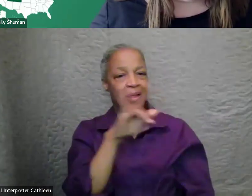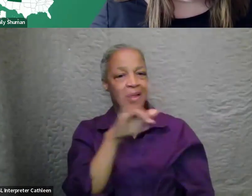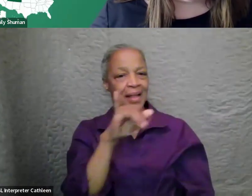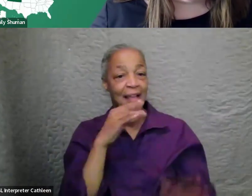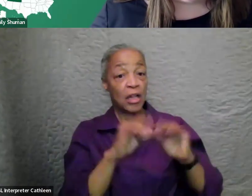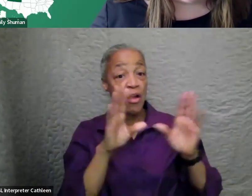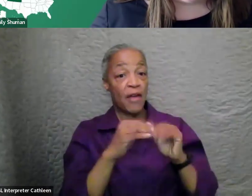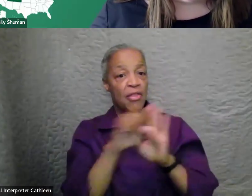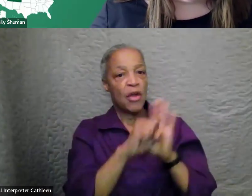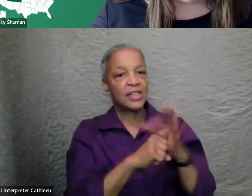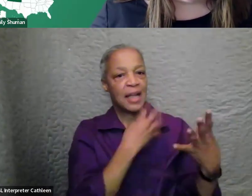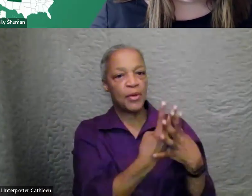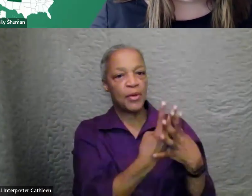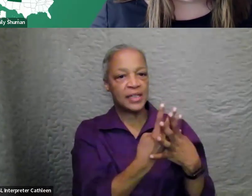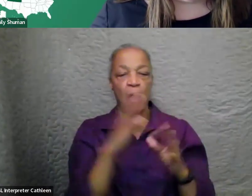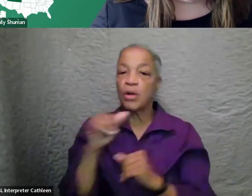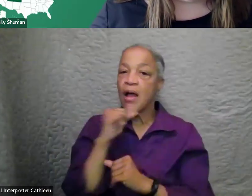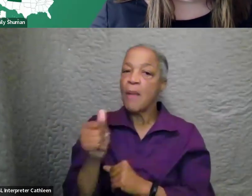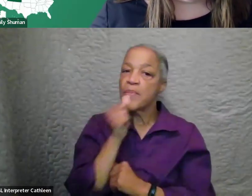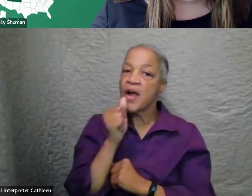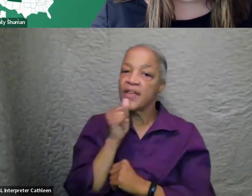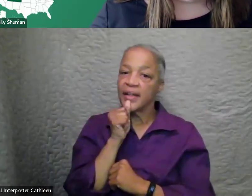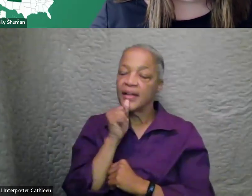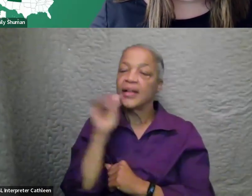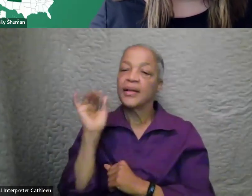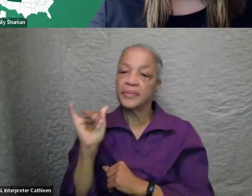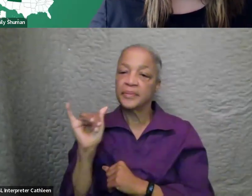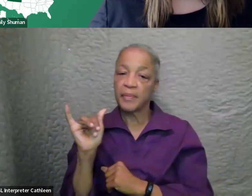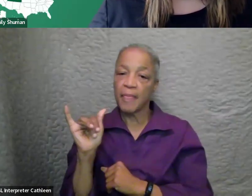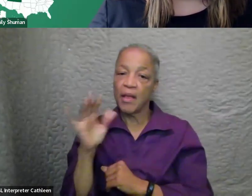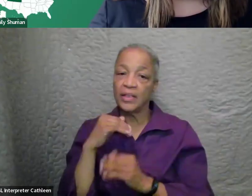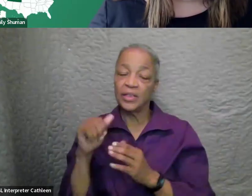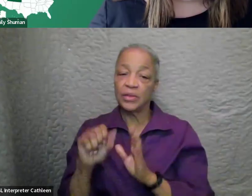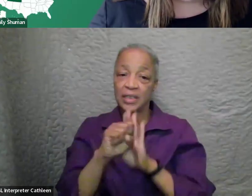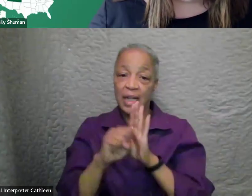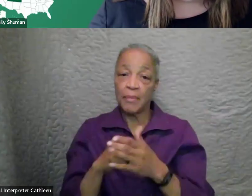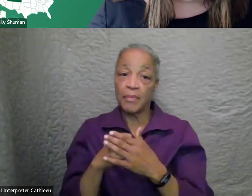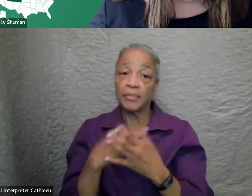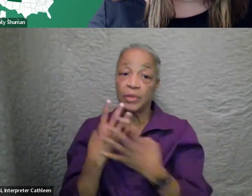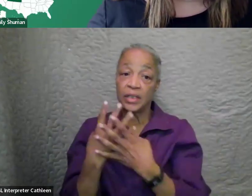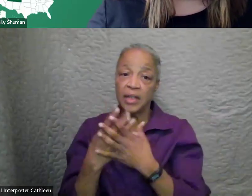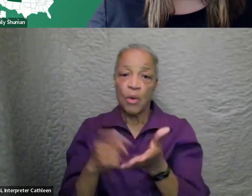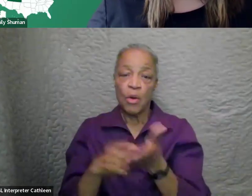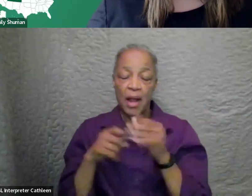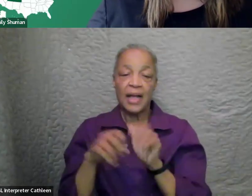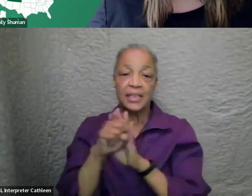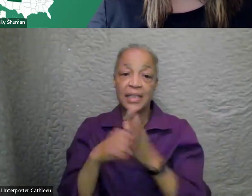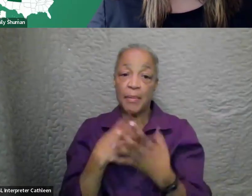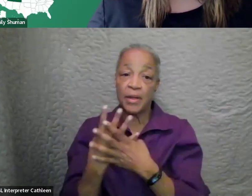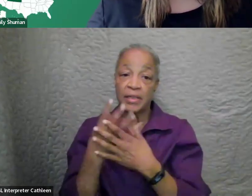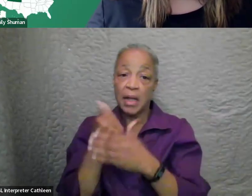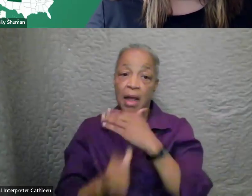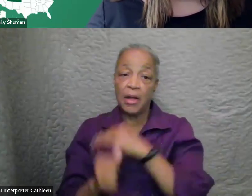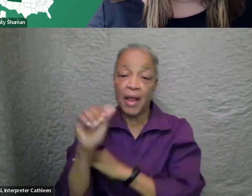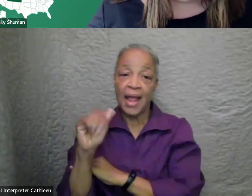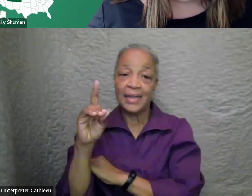prison. Okay, so they're not a private entity. Okay, so they're a state prison. Yes, you're required as a state prison. You're covered under